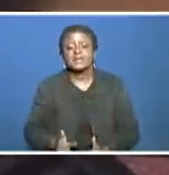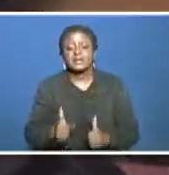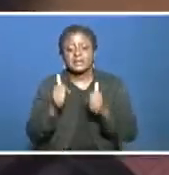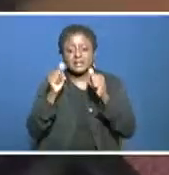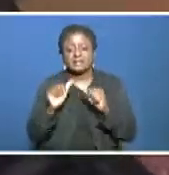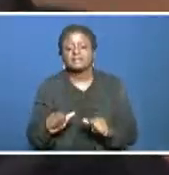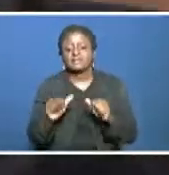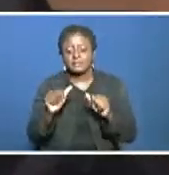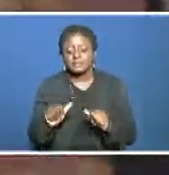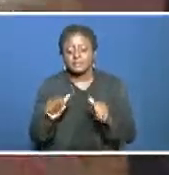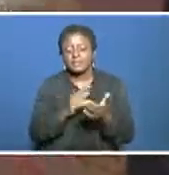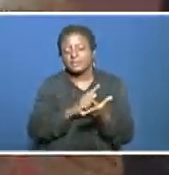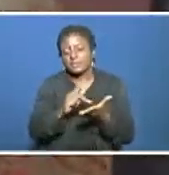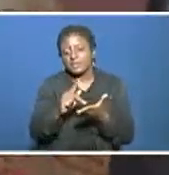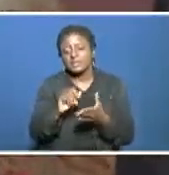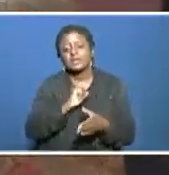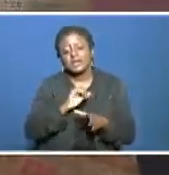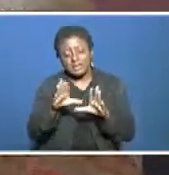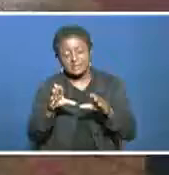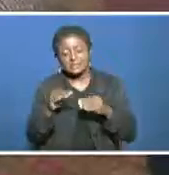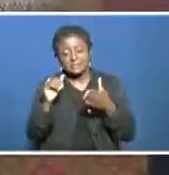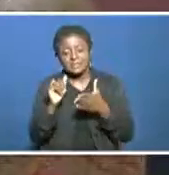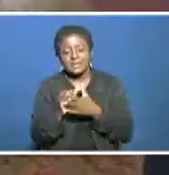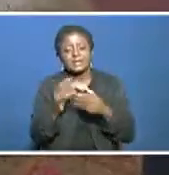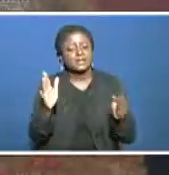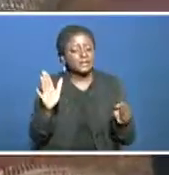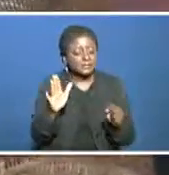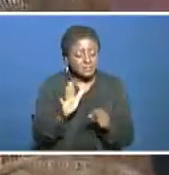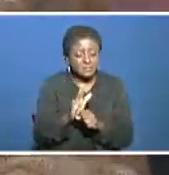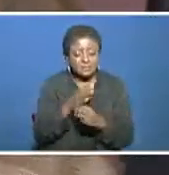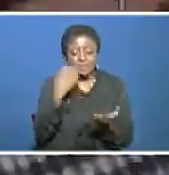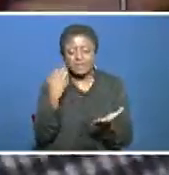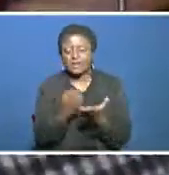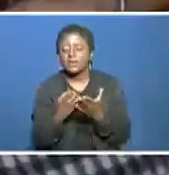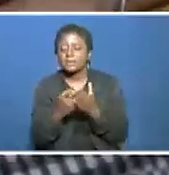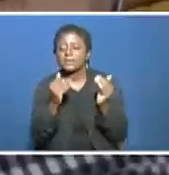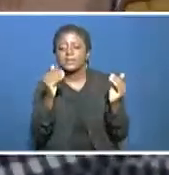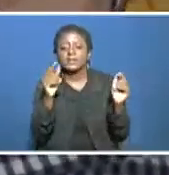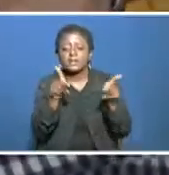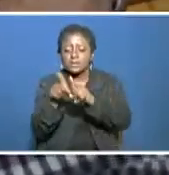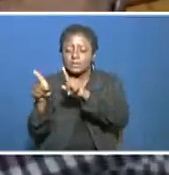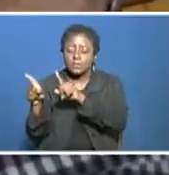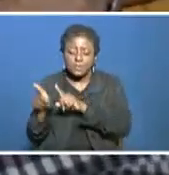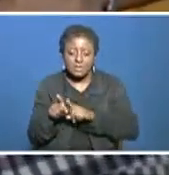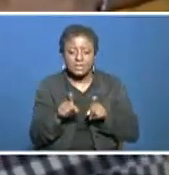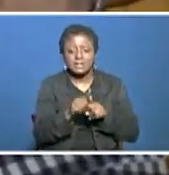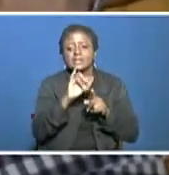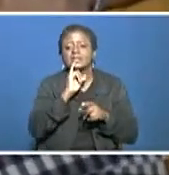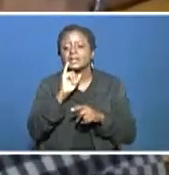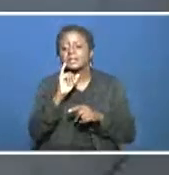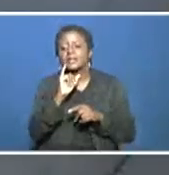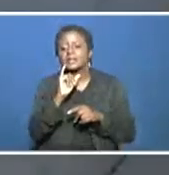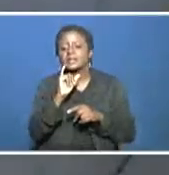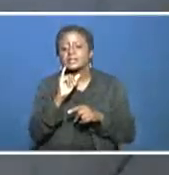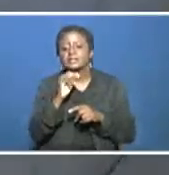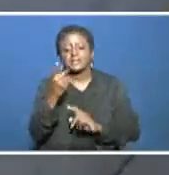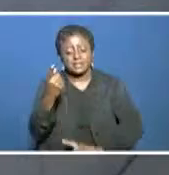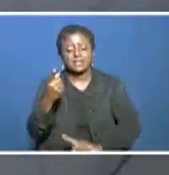I accept that complete economic equality is an unrealistic